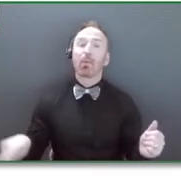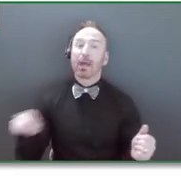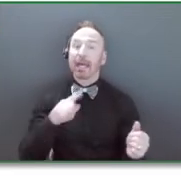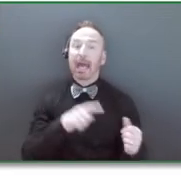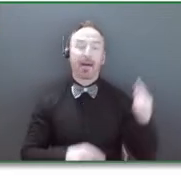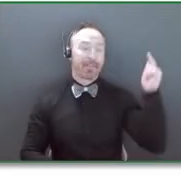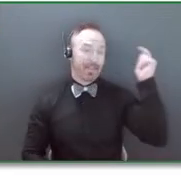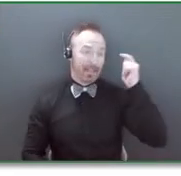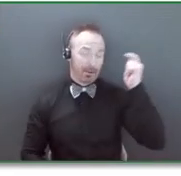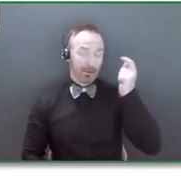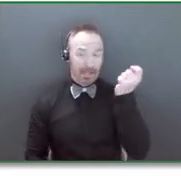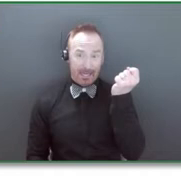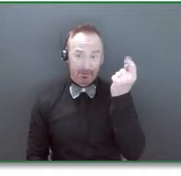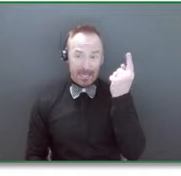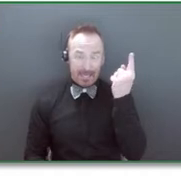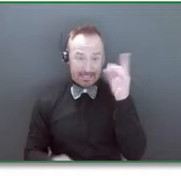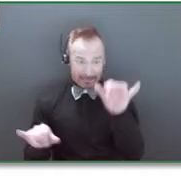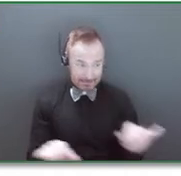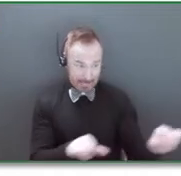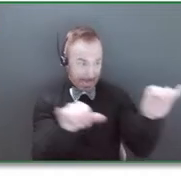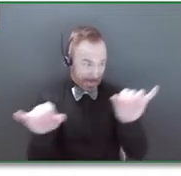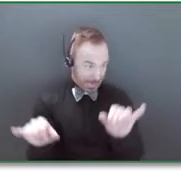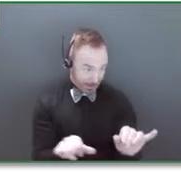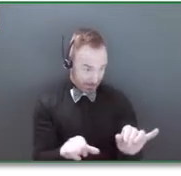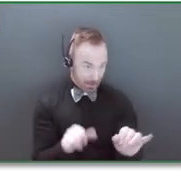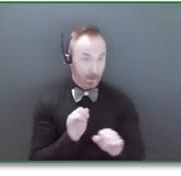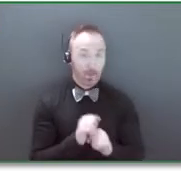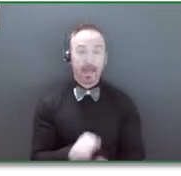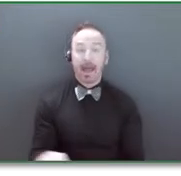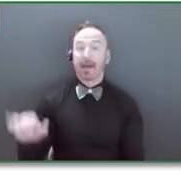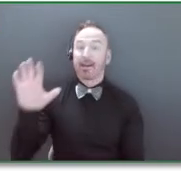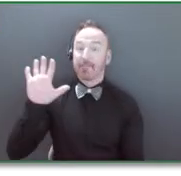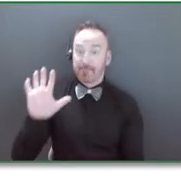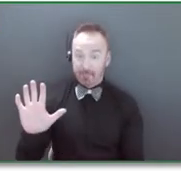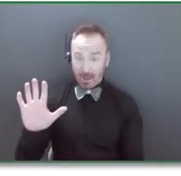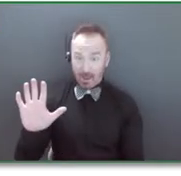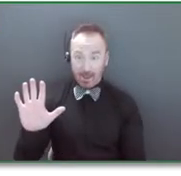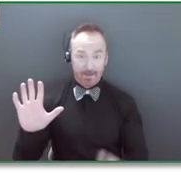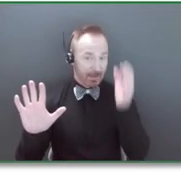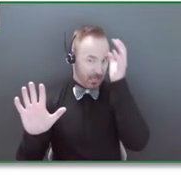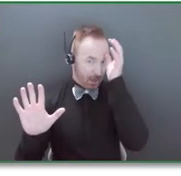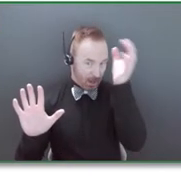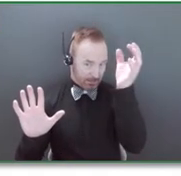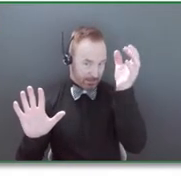presented five key theories or concepts that I'll touch on now. Next slide, please.